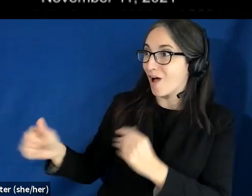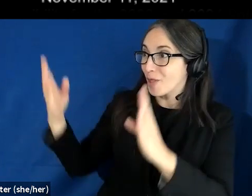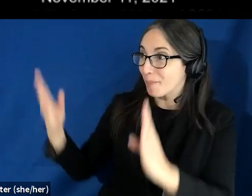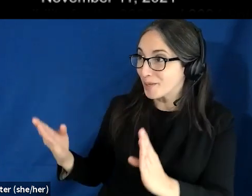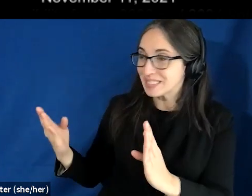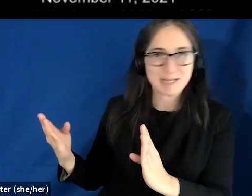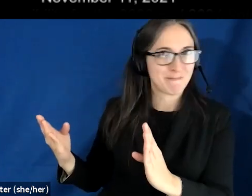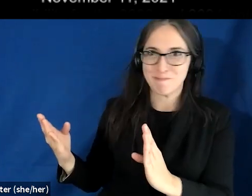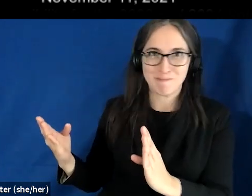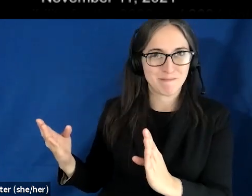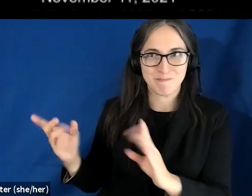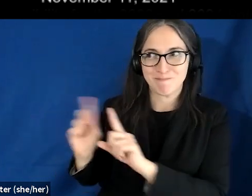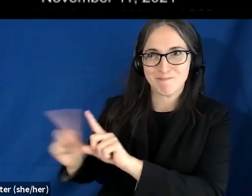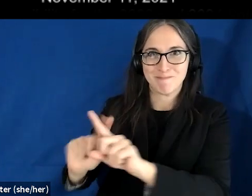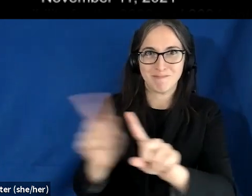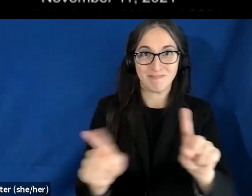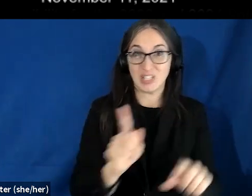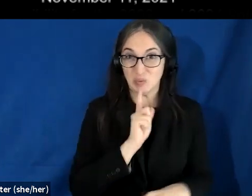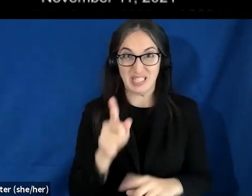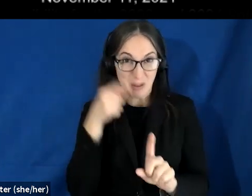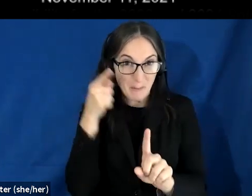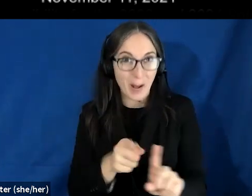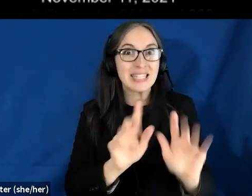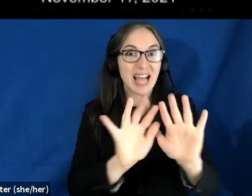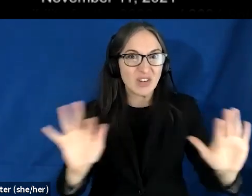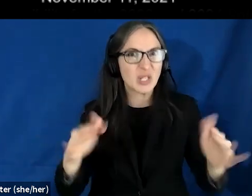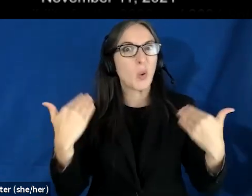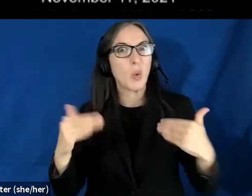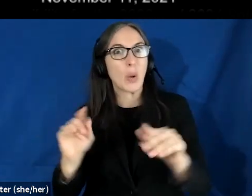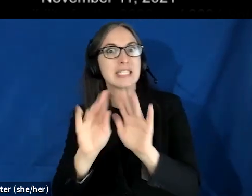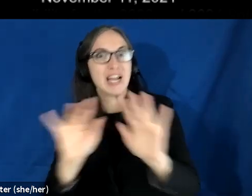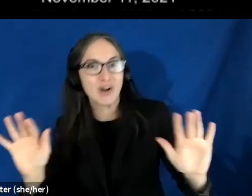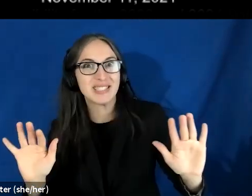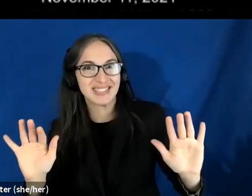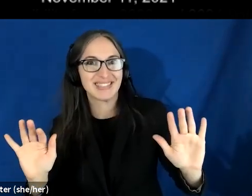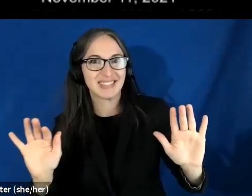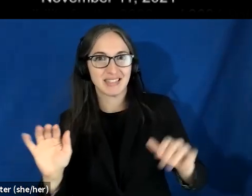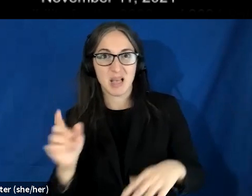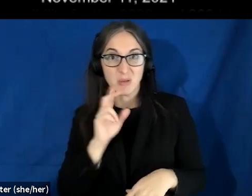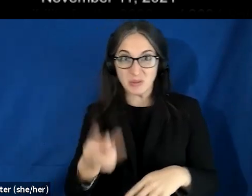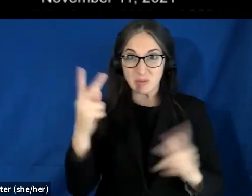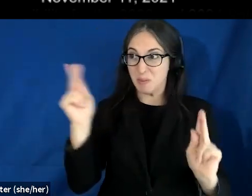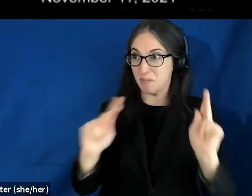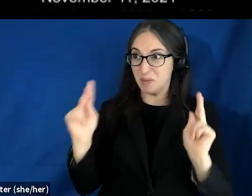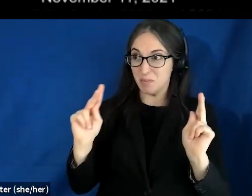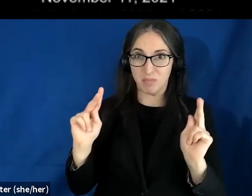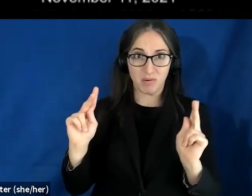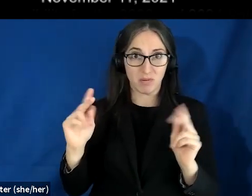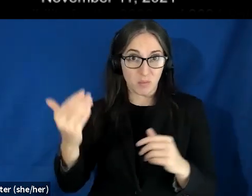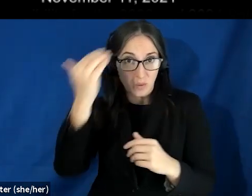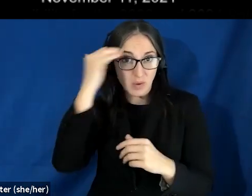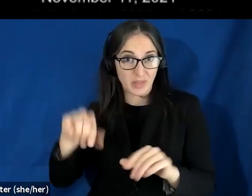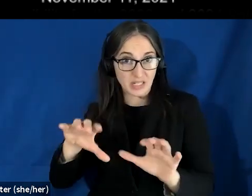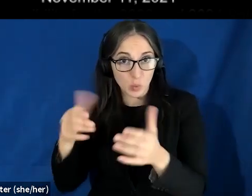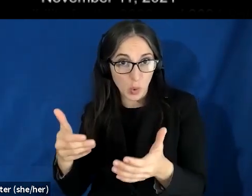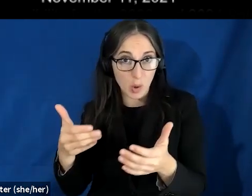is quite diverse, even with respect to ability. So let's just accept that. It's very diverse. Even two people, as we know in this group, who are blind, who have